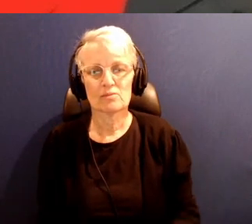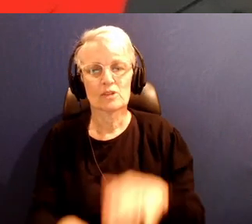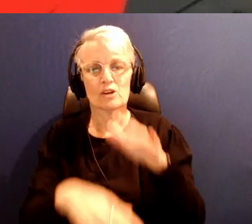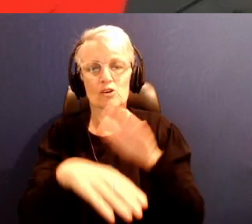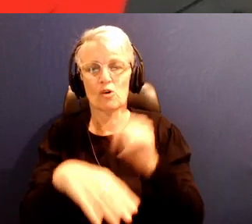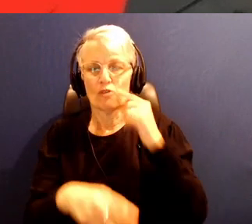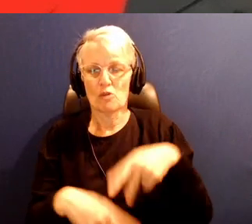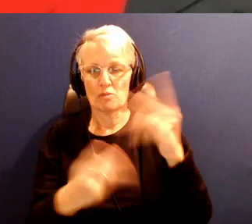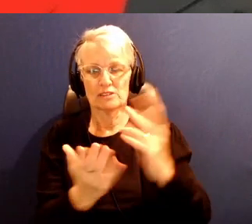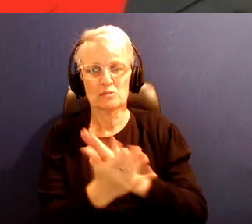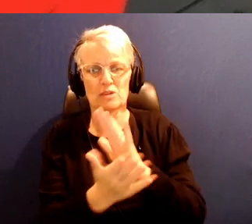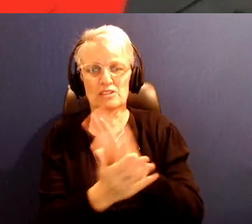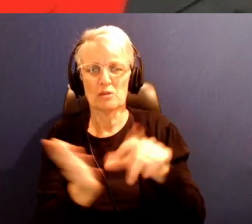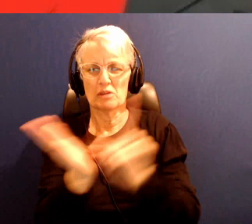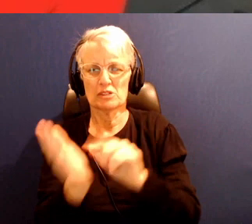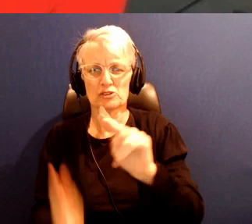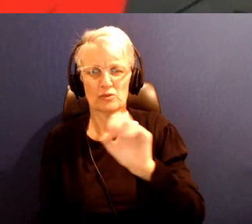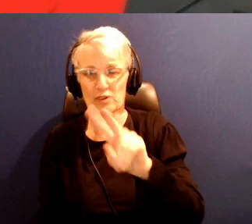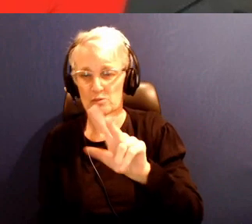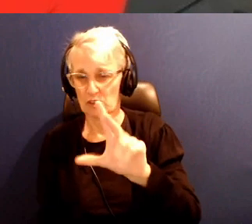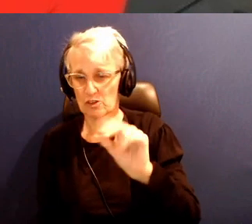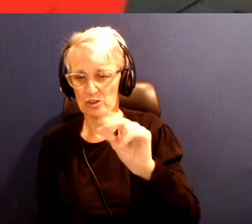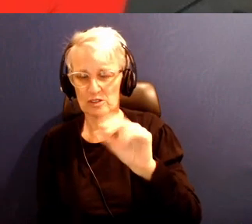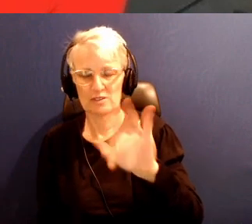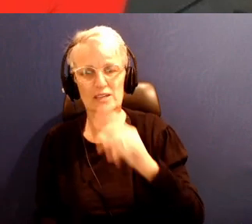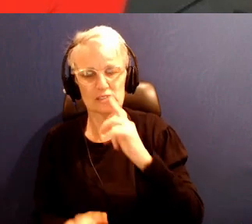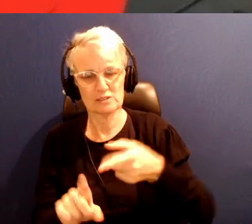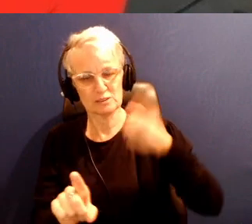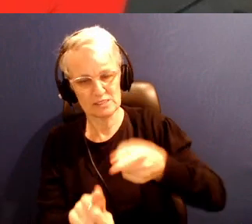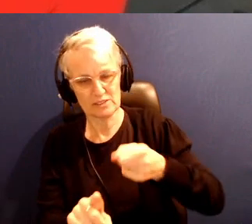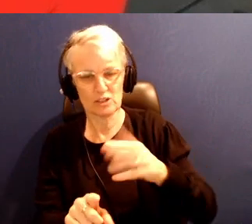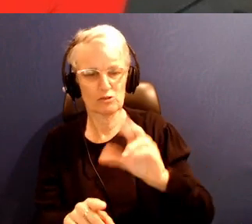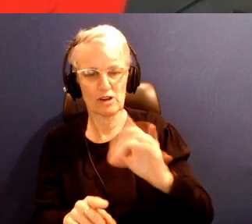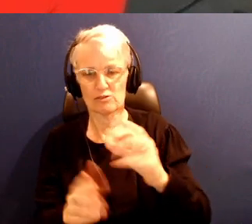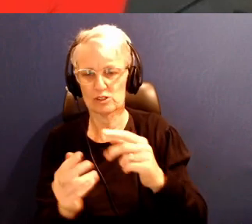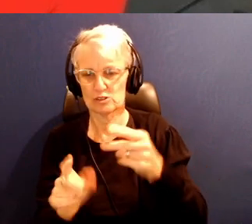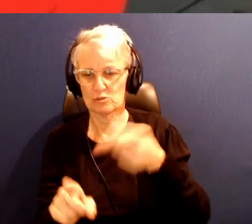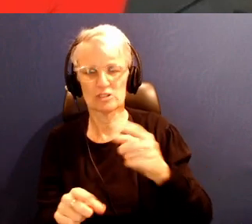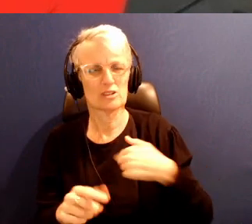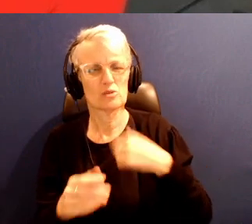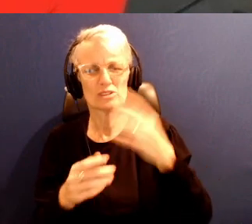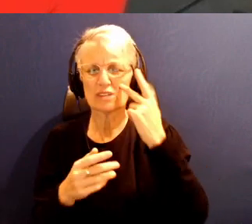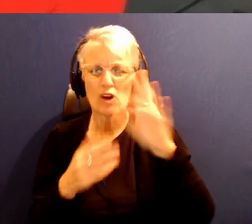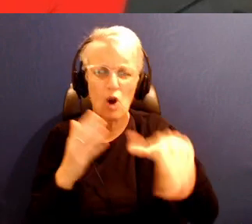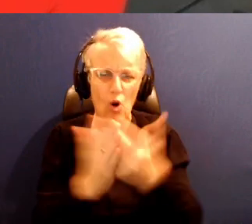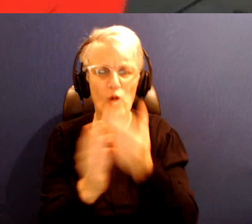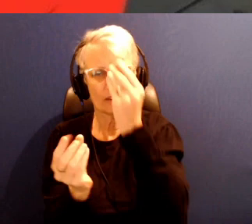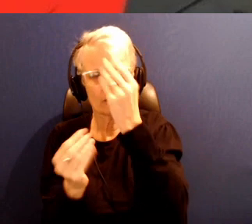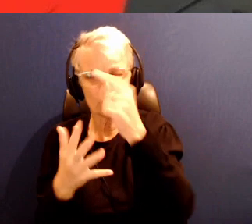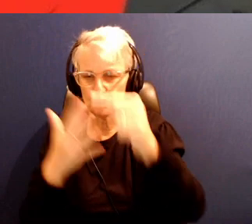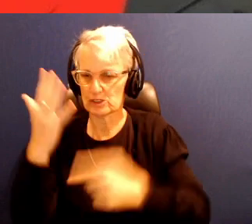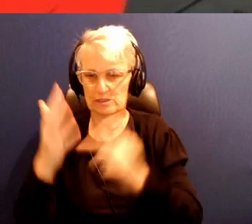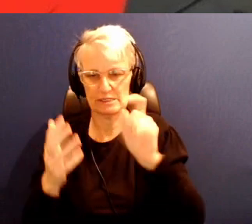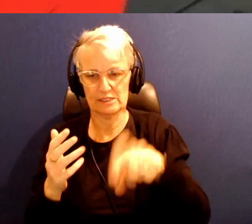The call for proposals page, published on November 30th, is the main reference point where you will find all the information you